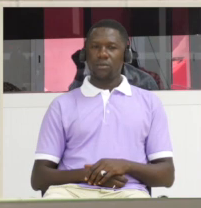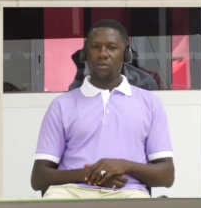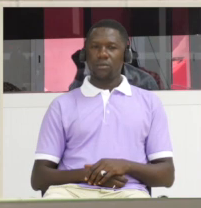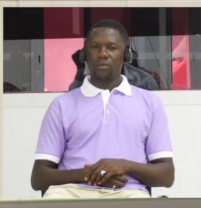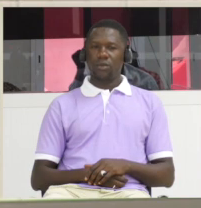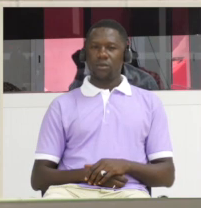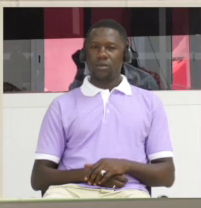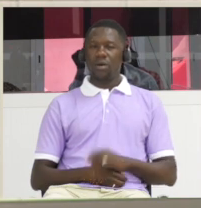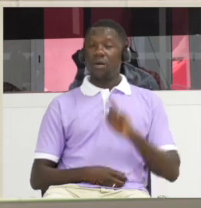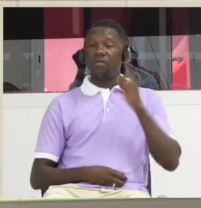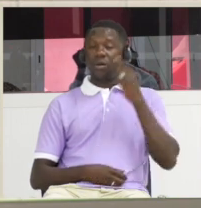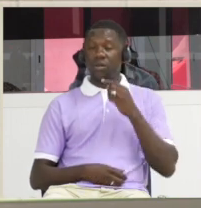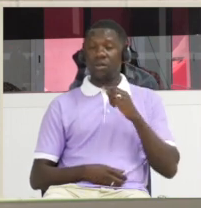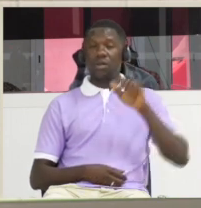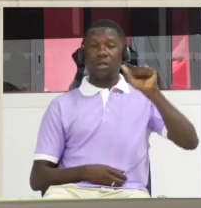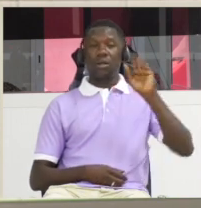the Undersecretary